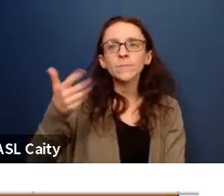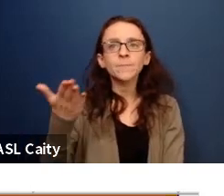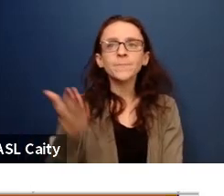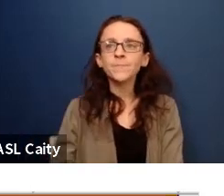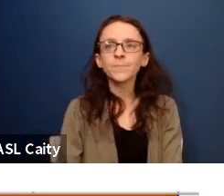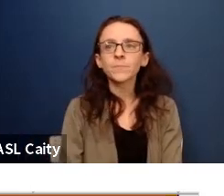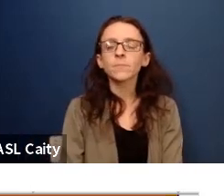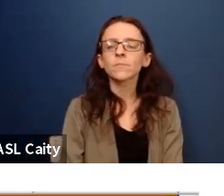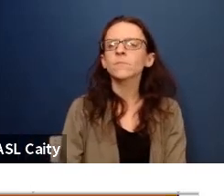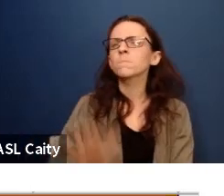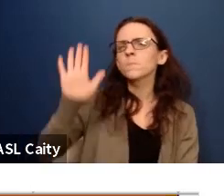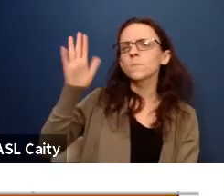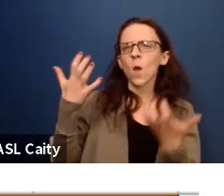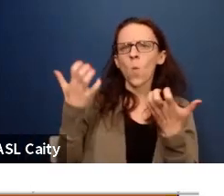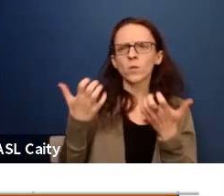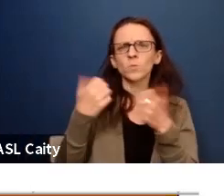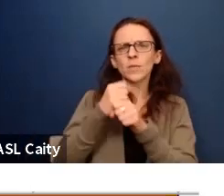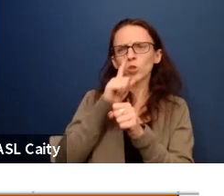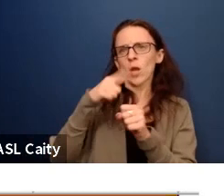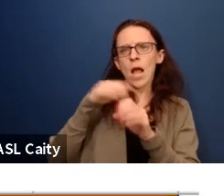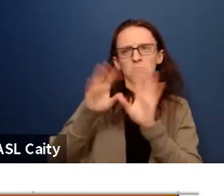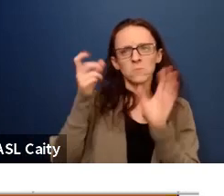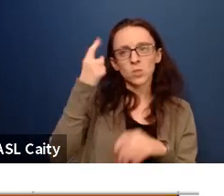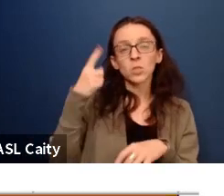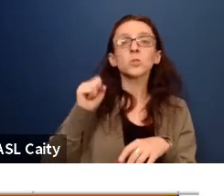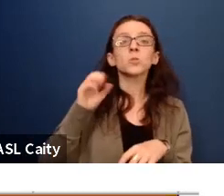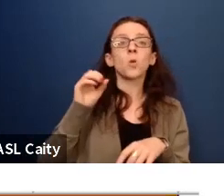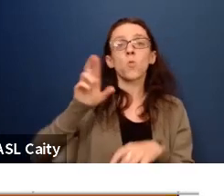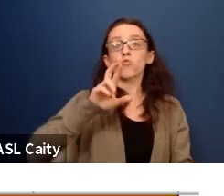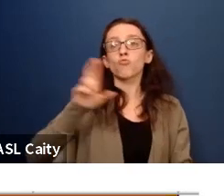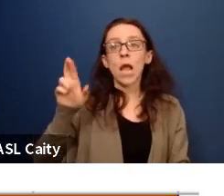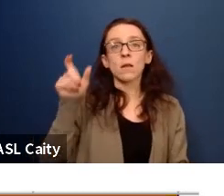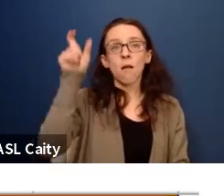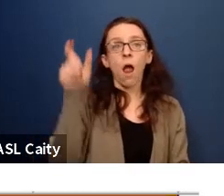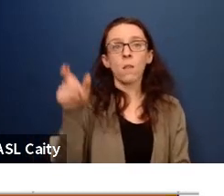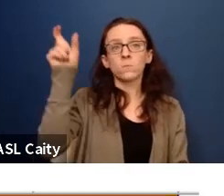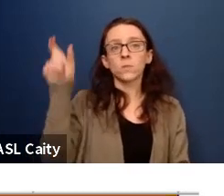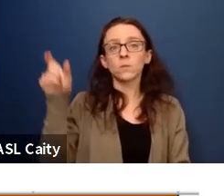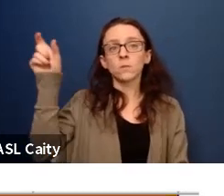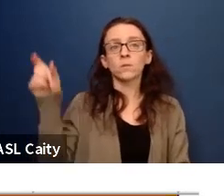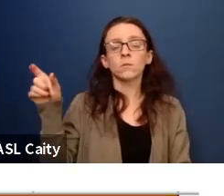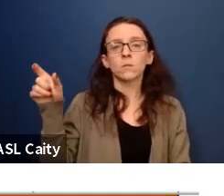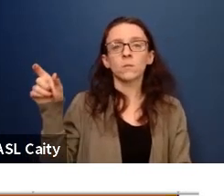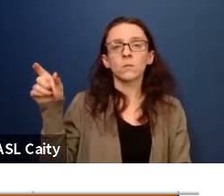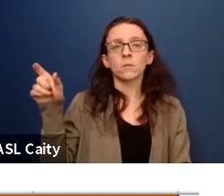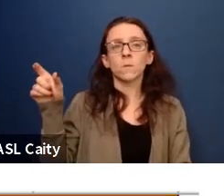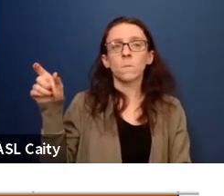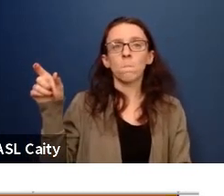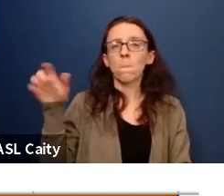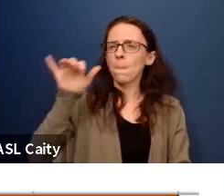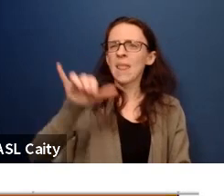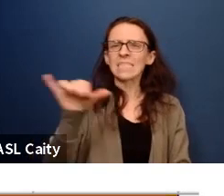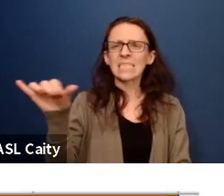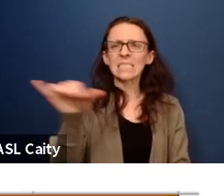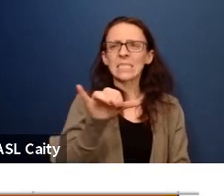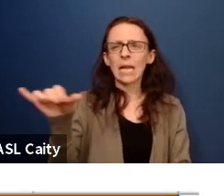I just want to make sure I understand. So these numbers in the right columns, are they the same as